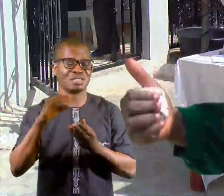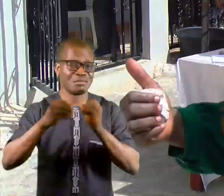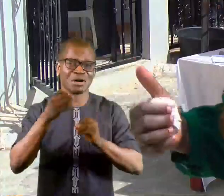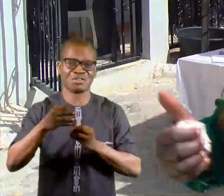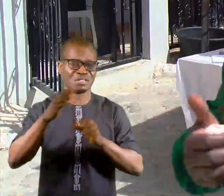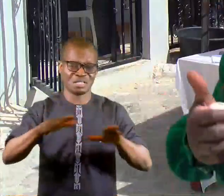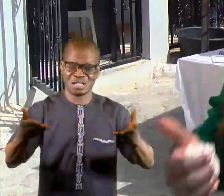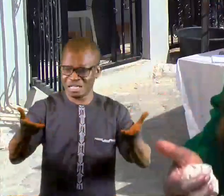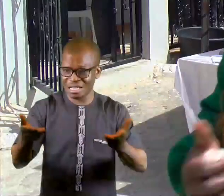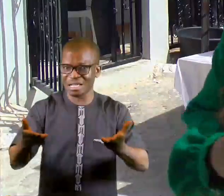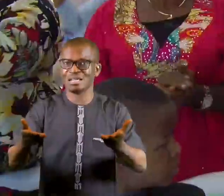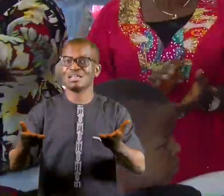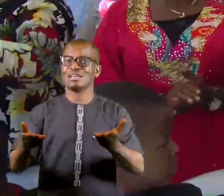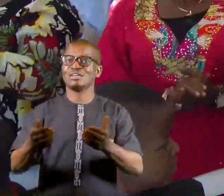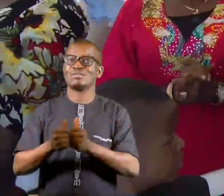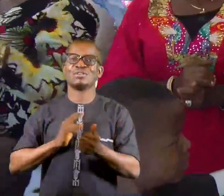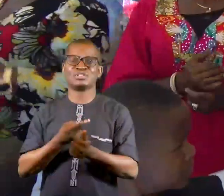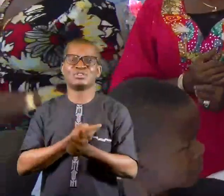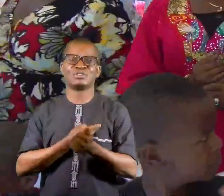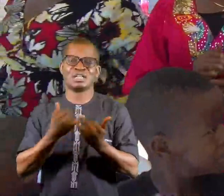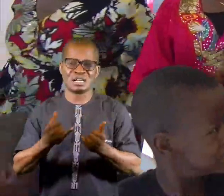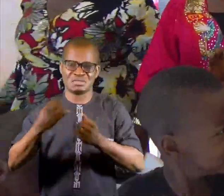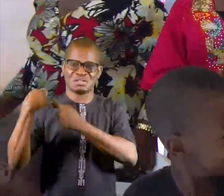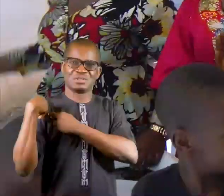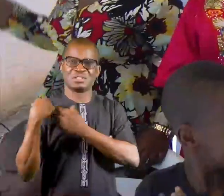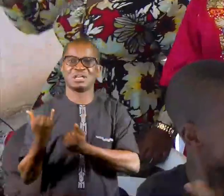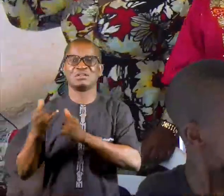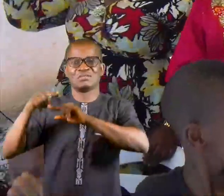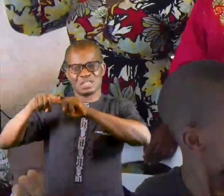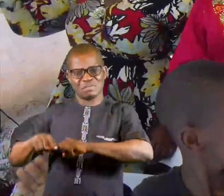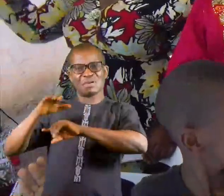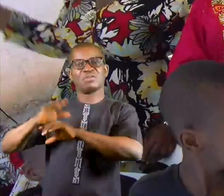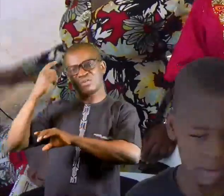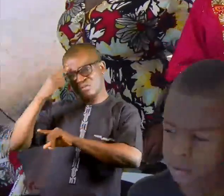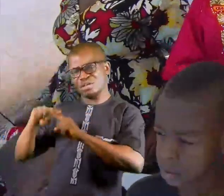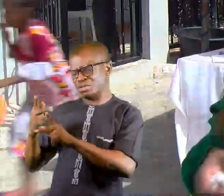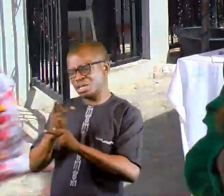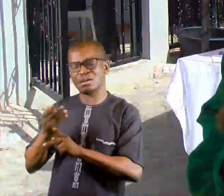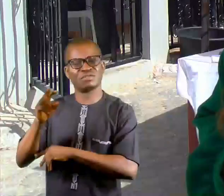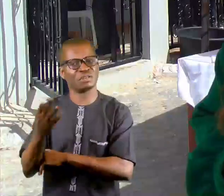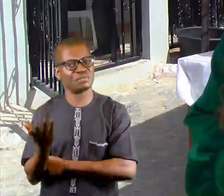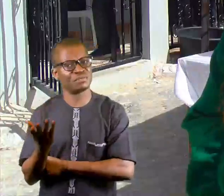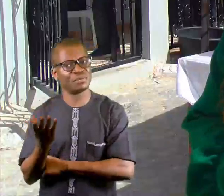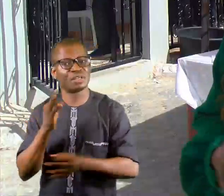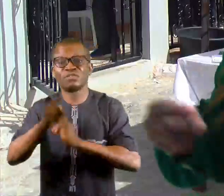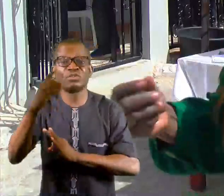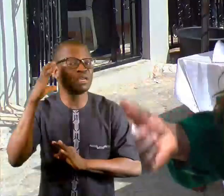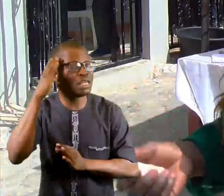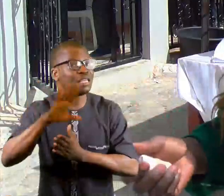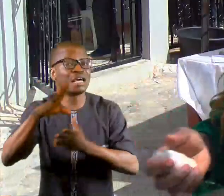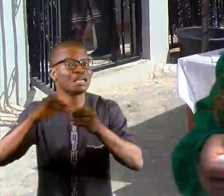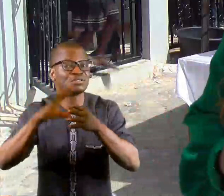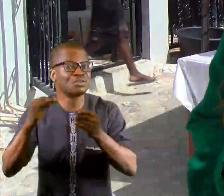of children here in the shelter, and the responsibility is now falling on the government to take care of them. And if you hear